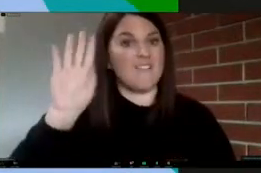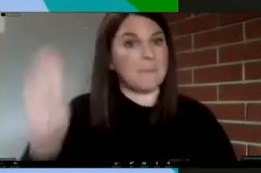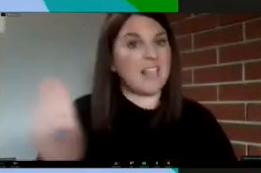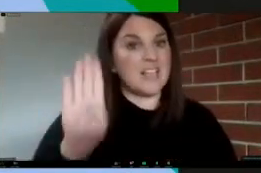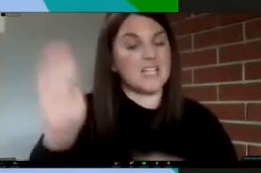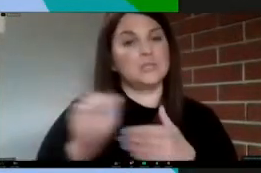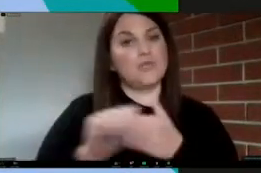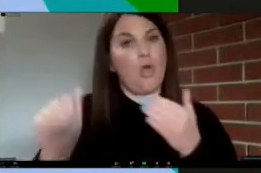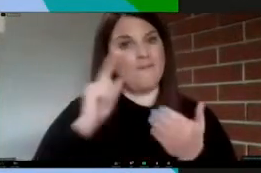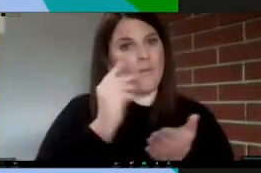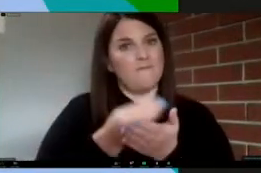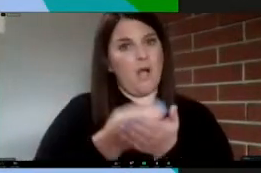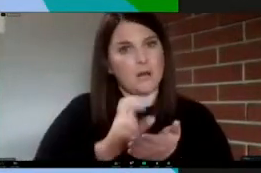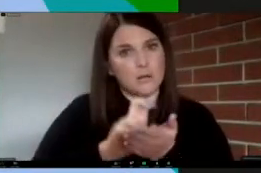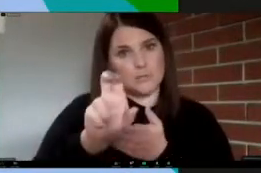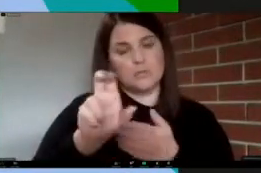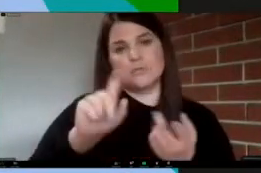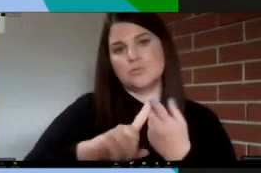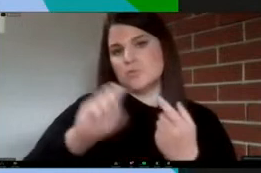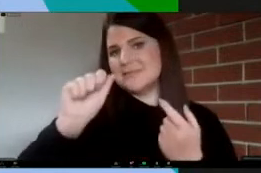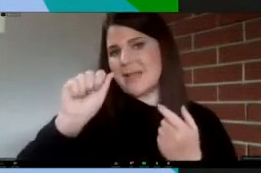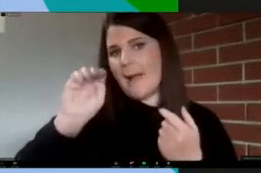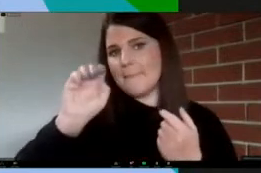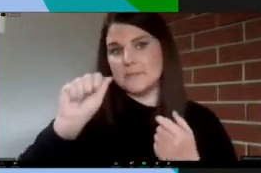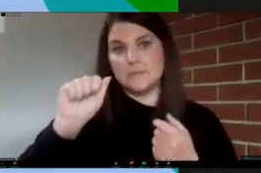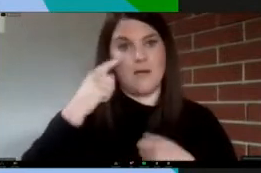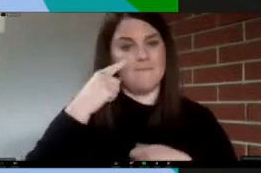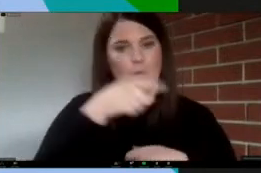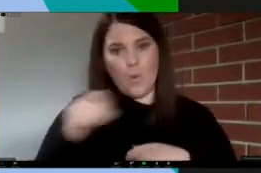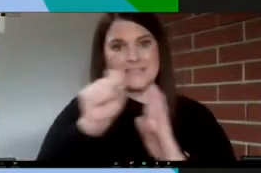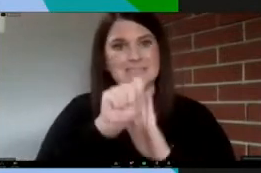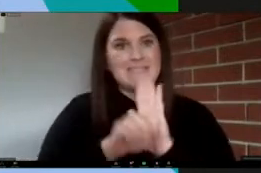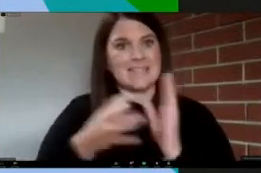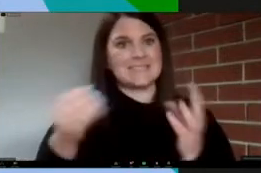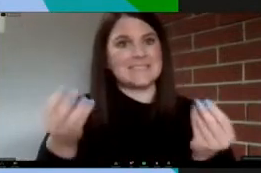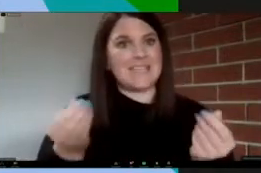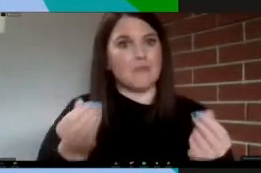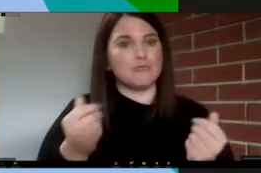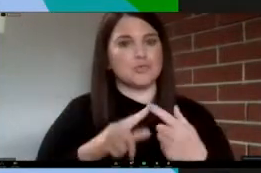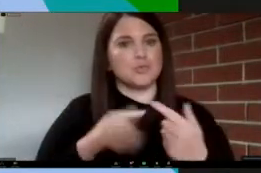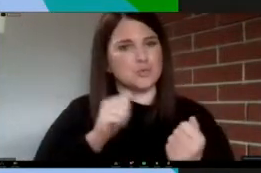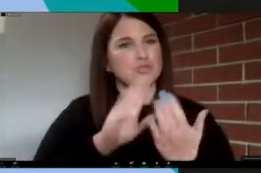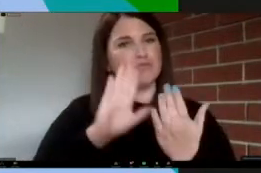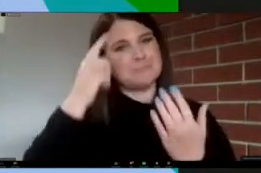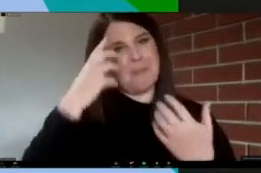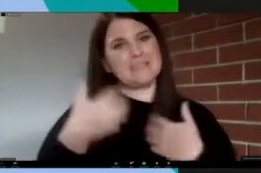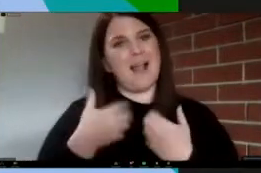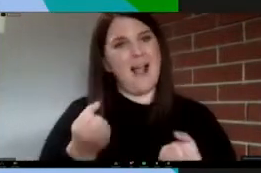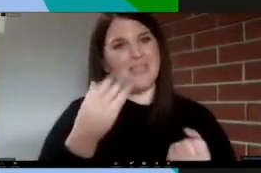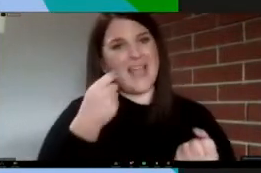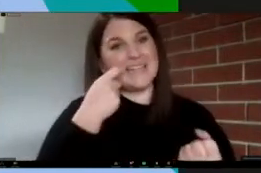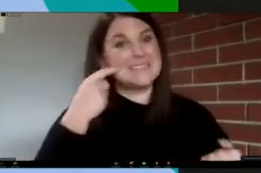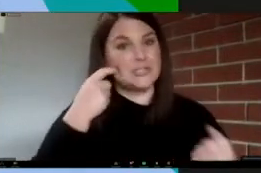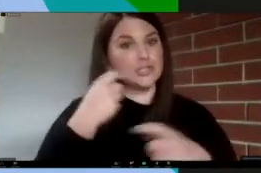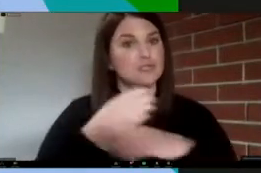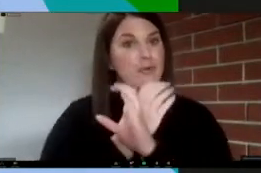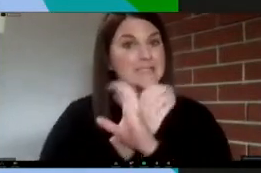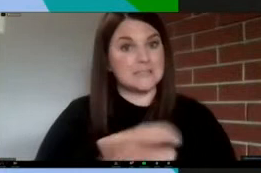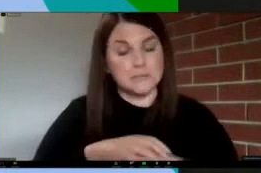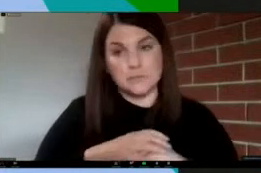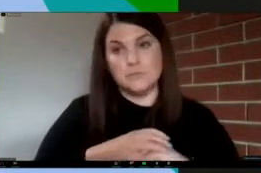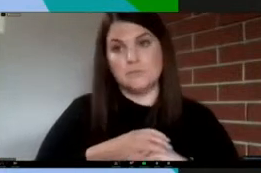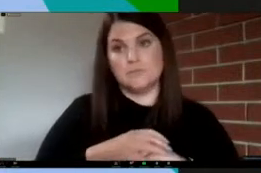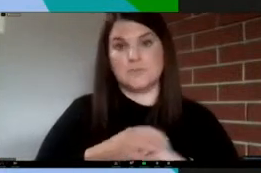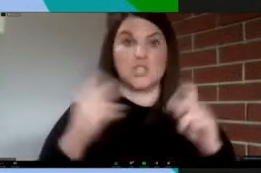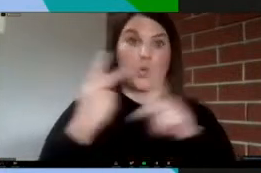grant funding to SAMHSA for states and territories to address the nation's mental health and addiction crisis, which has